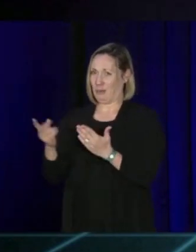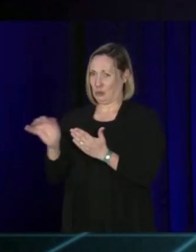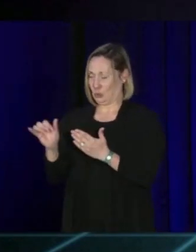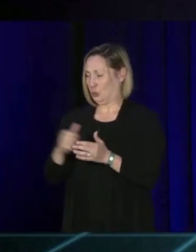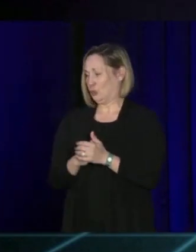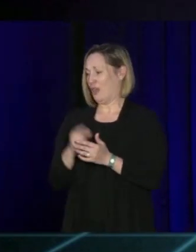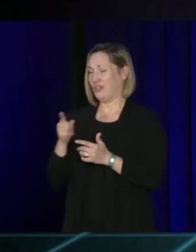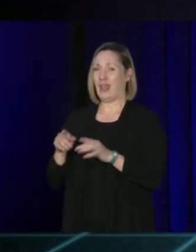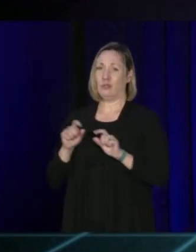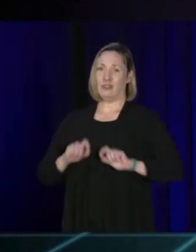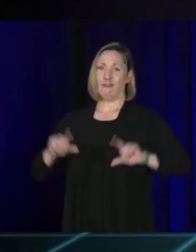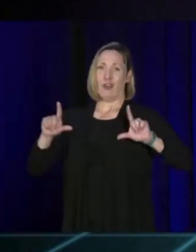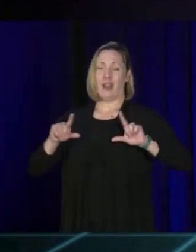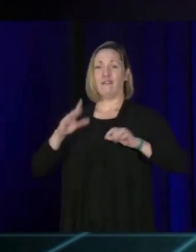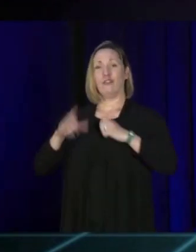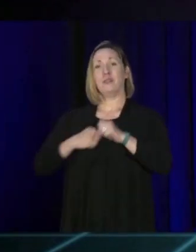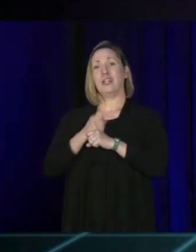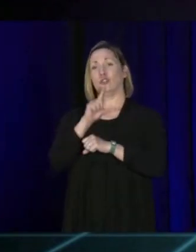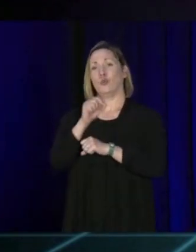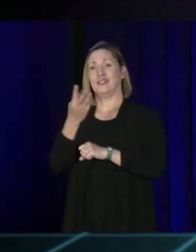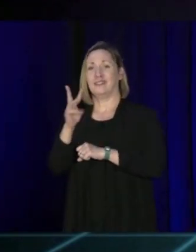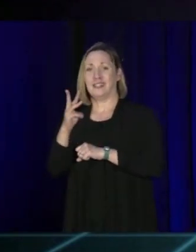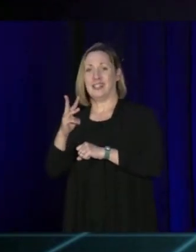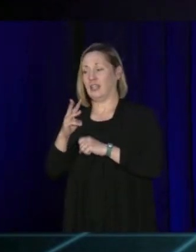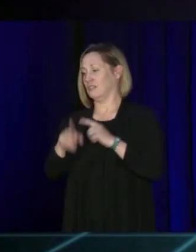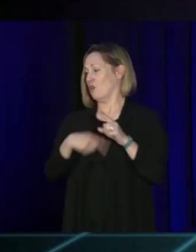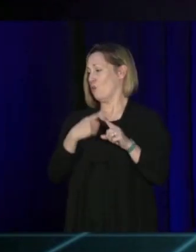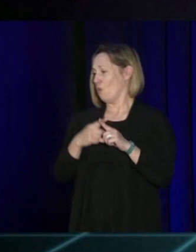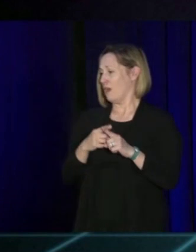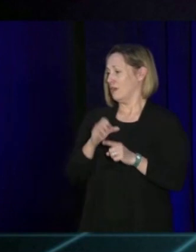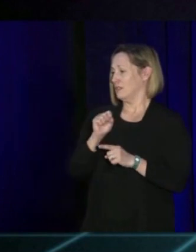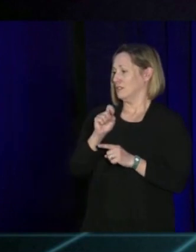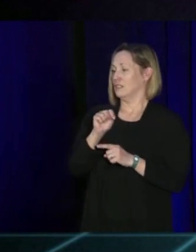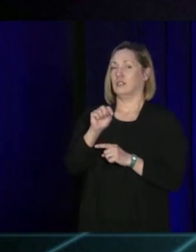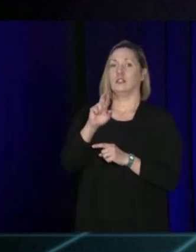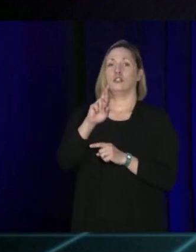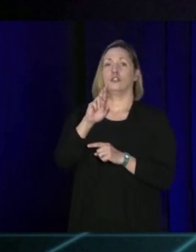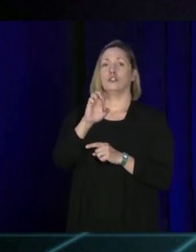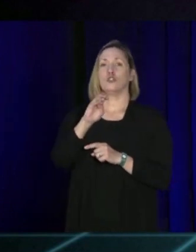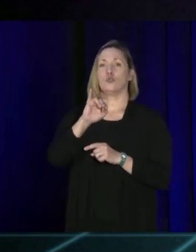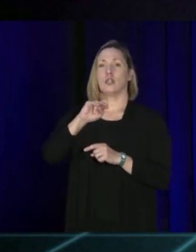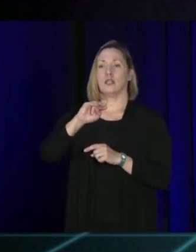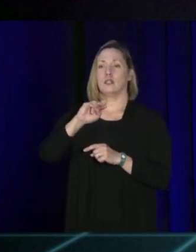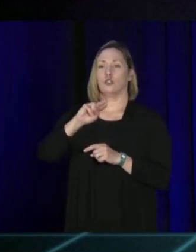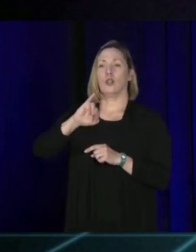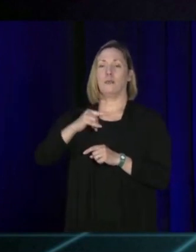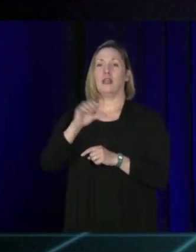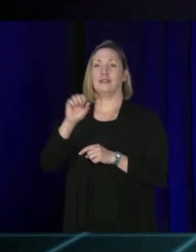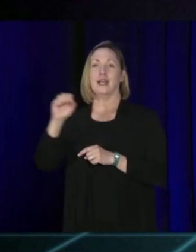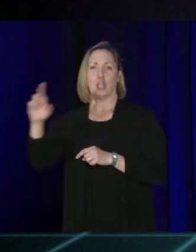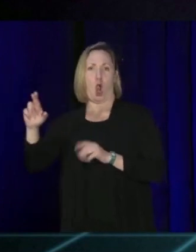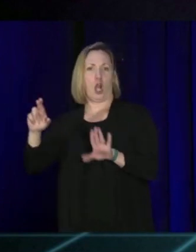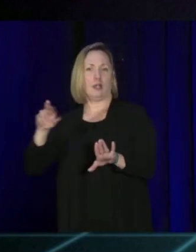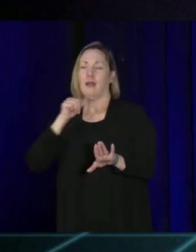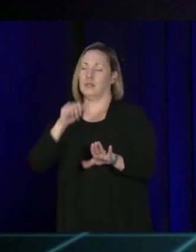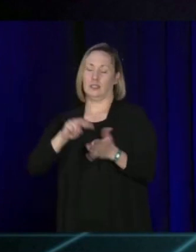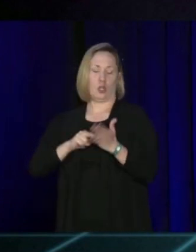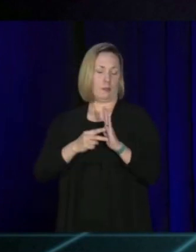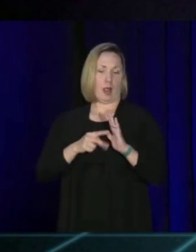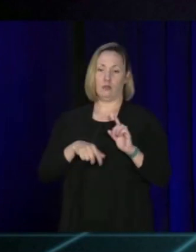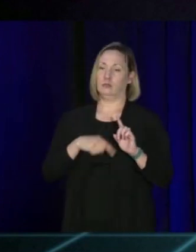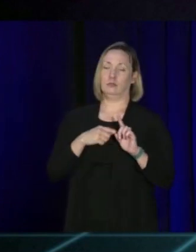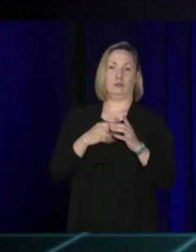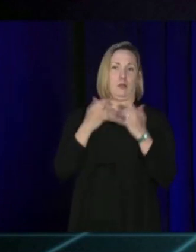in 2016, for example, when streaming SSR was shipped as part of React 16. So I'm not talking about the modern